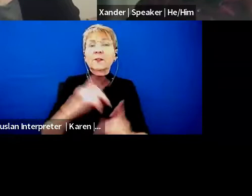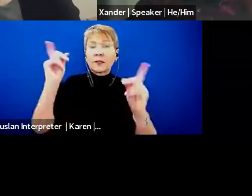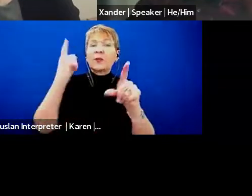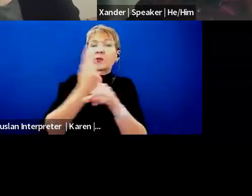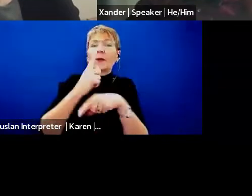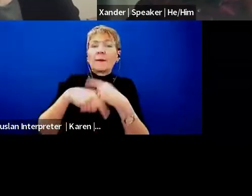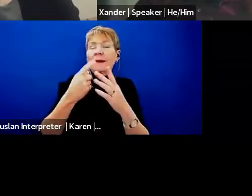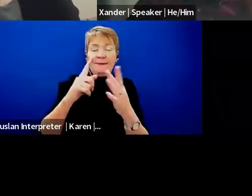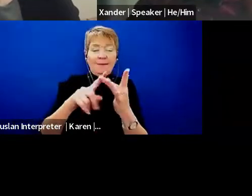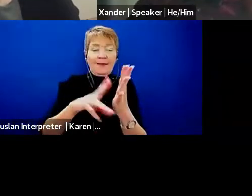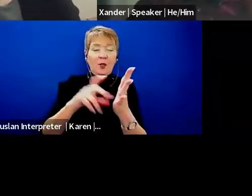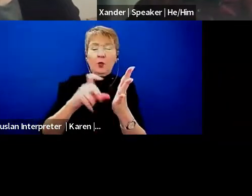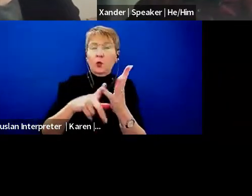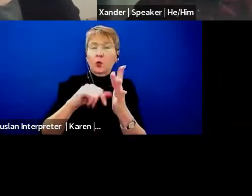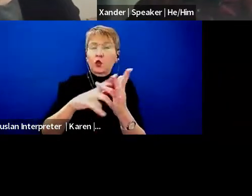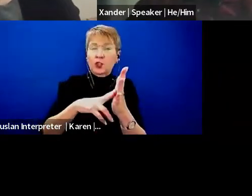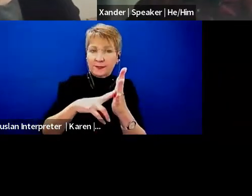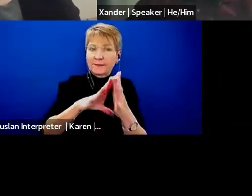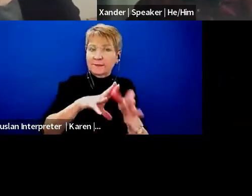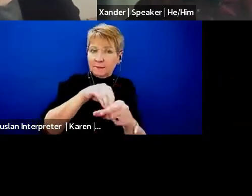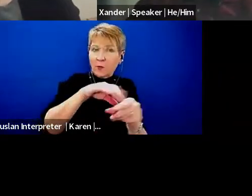childhood. Then tips on